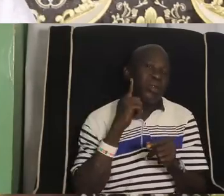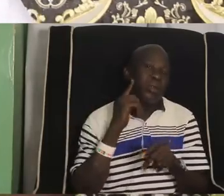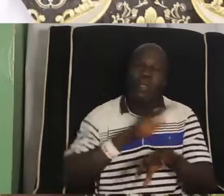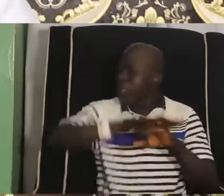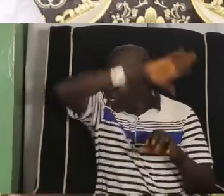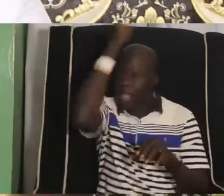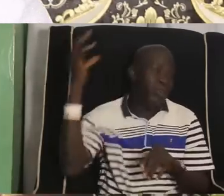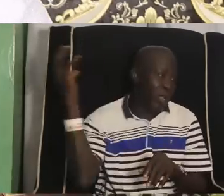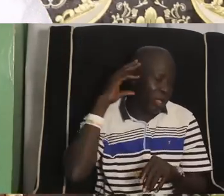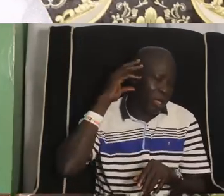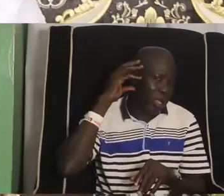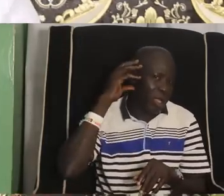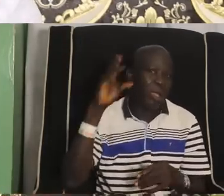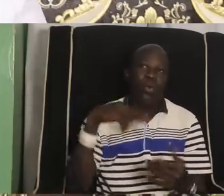dada.